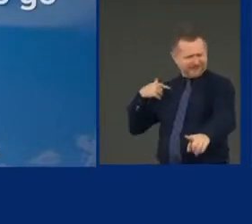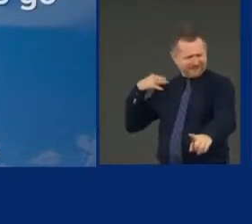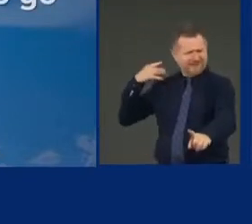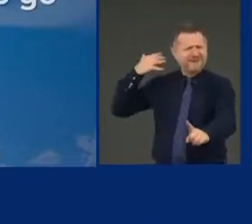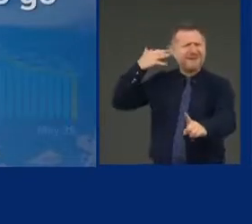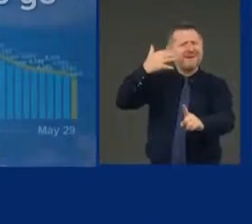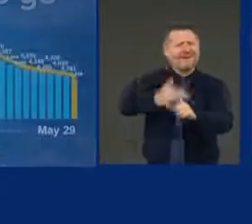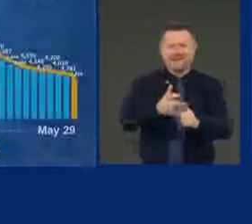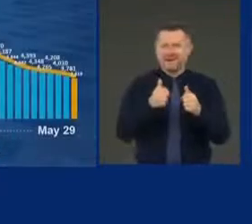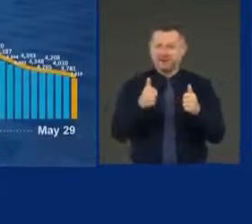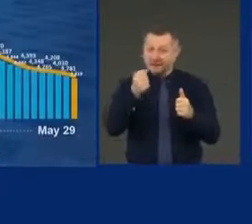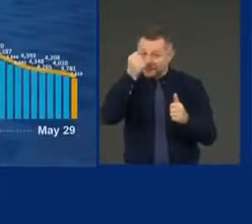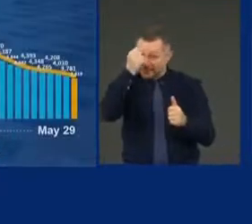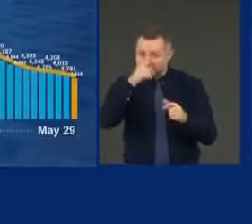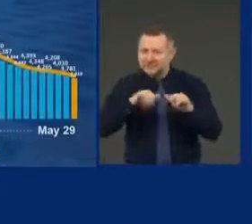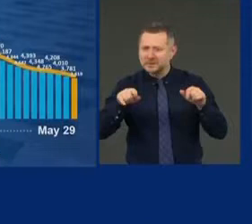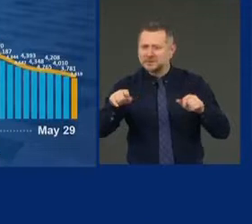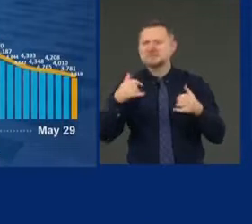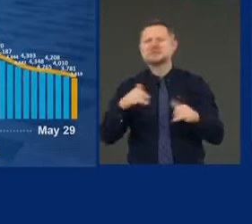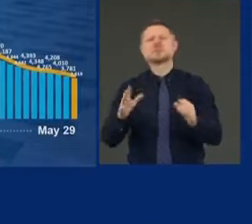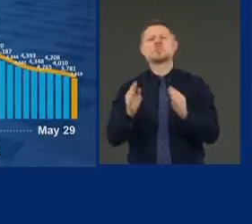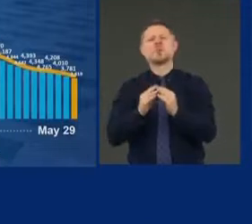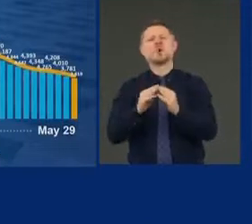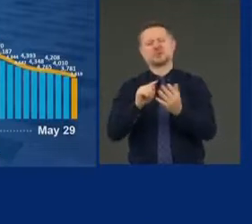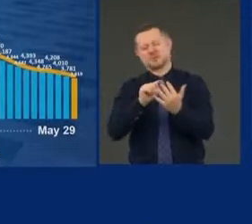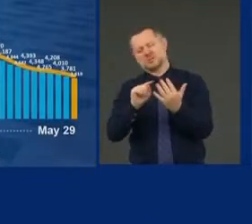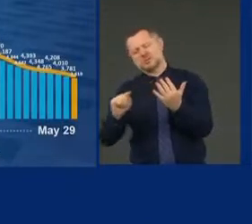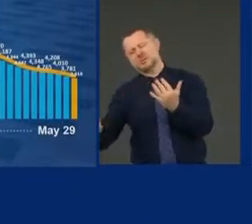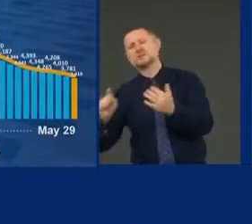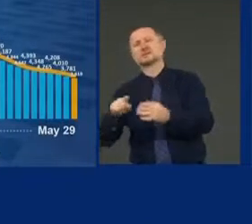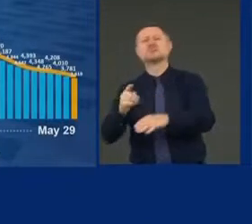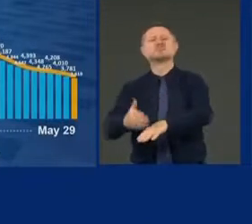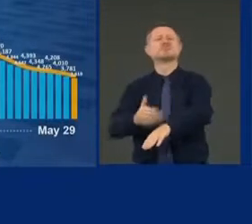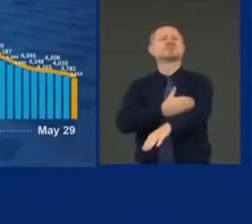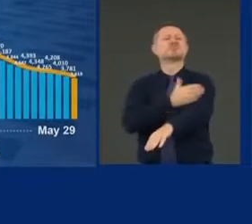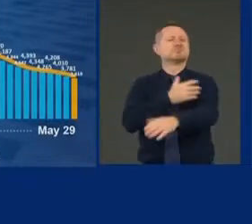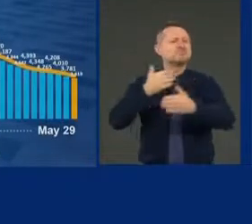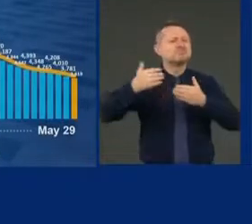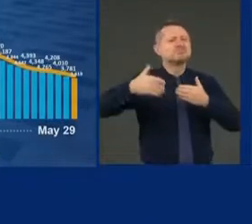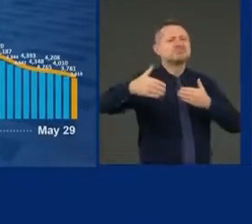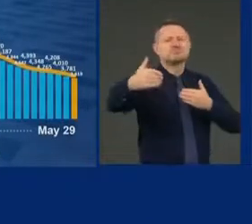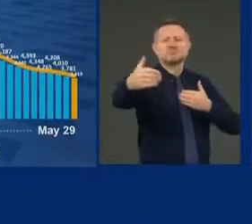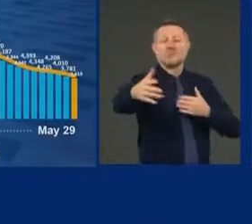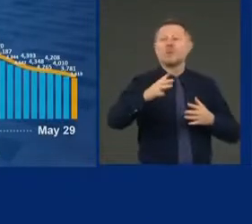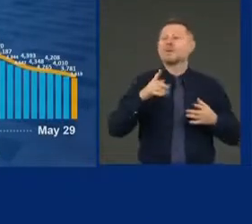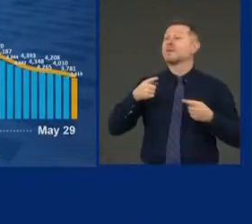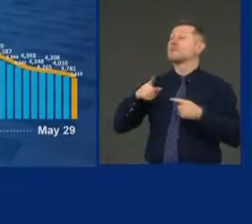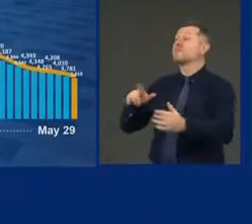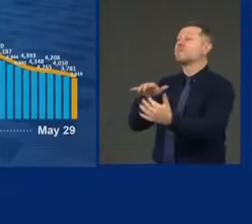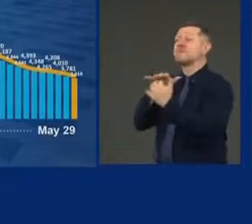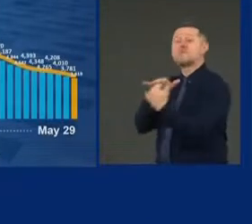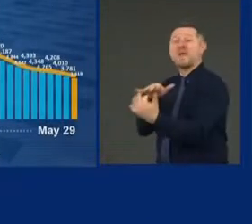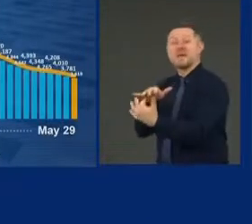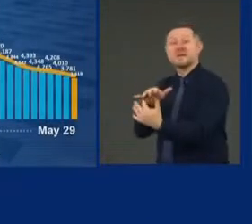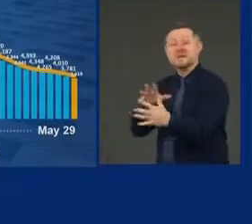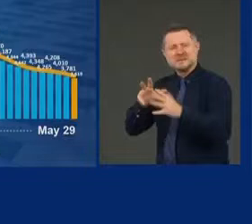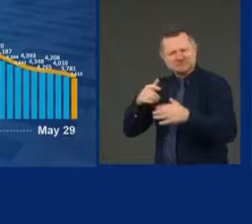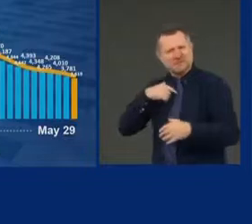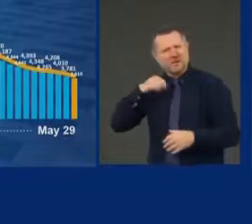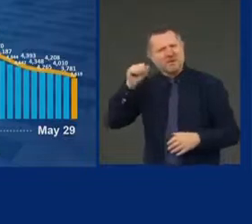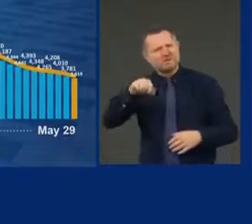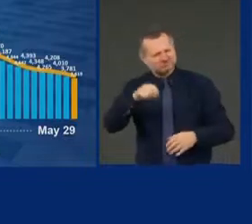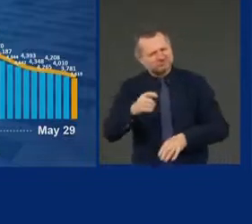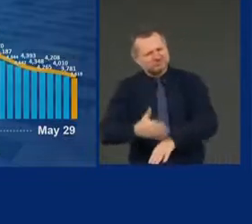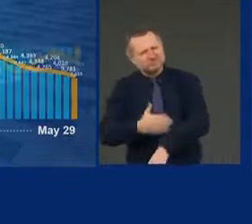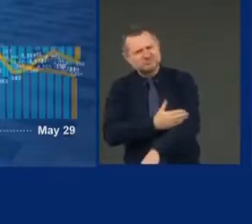we see how far we need to go in so many ways. In battling this coronavirus, we have made great progress. The numbers